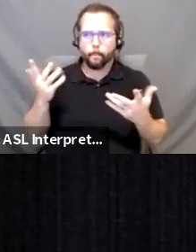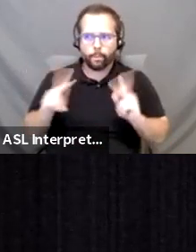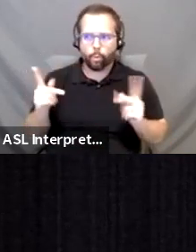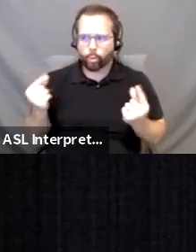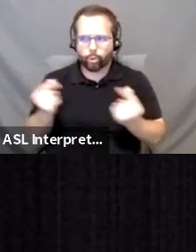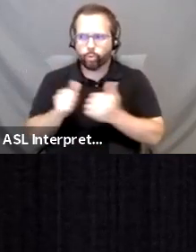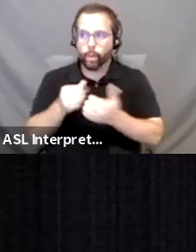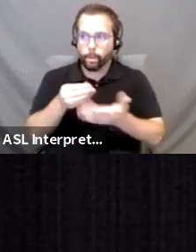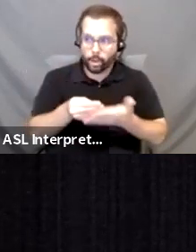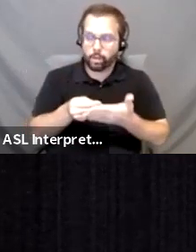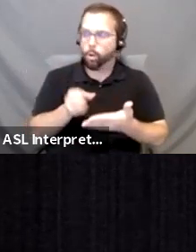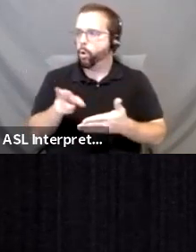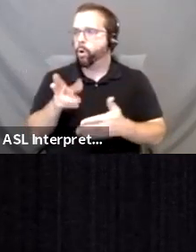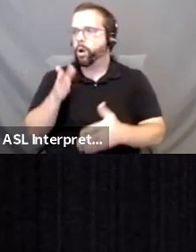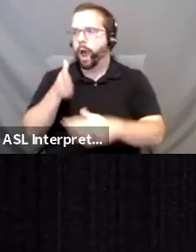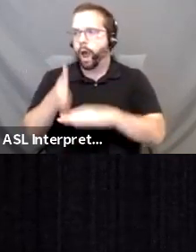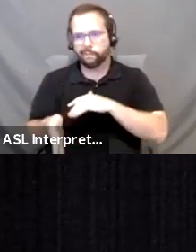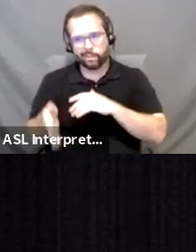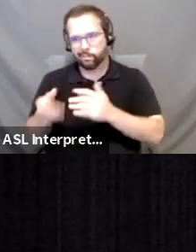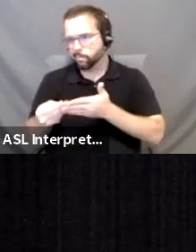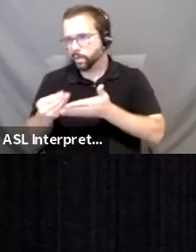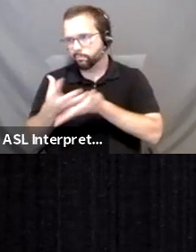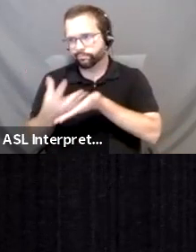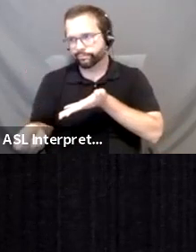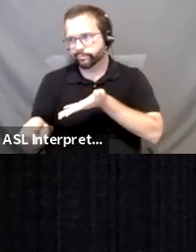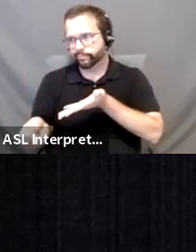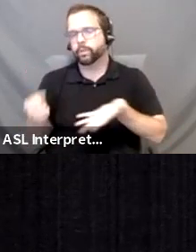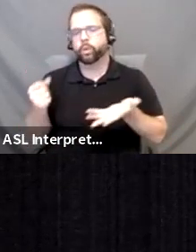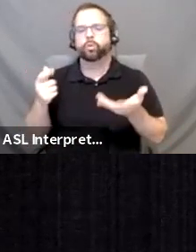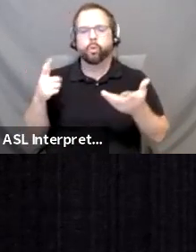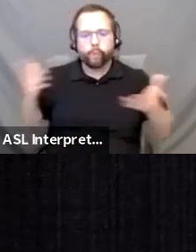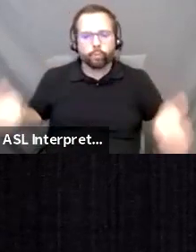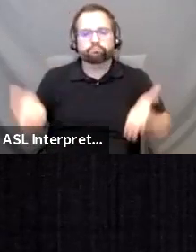online programming as well, just to continue sharing all of this.